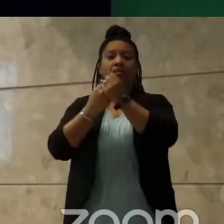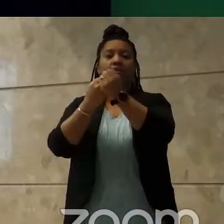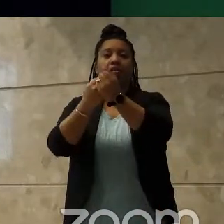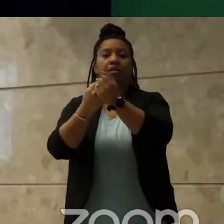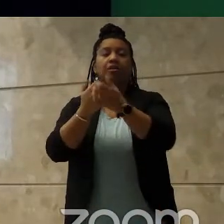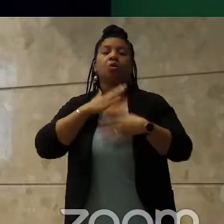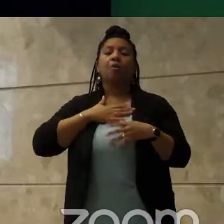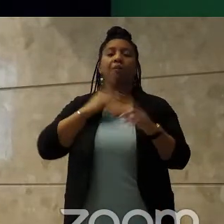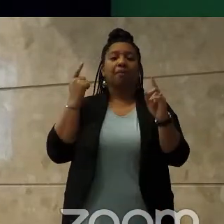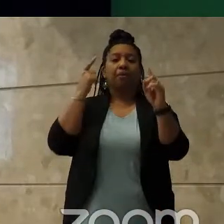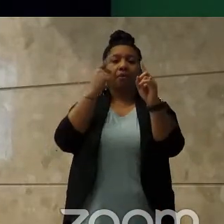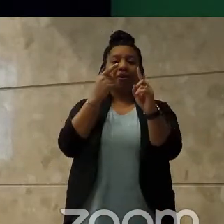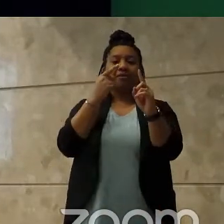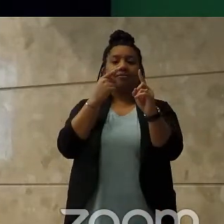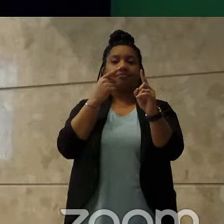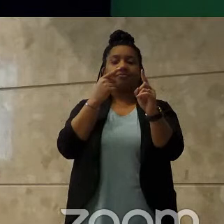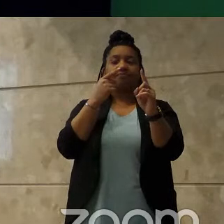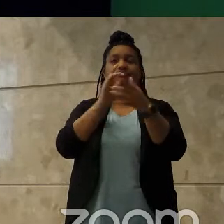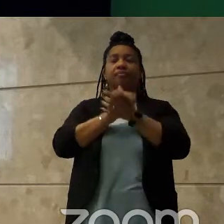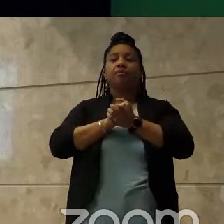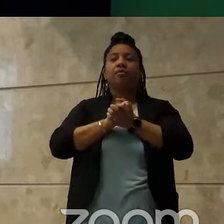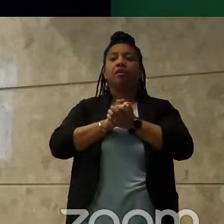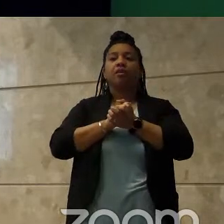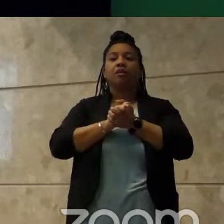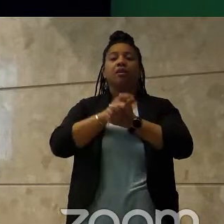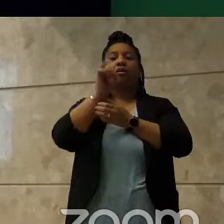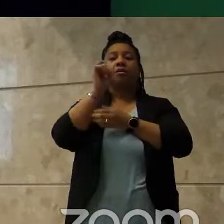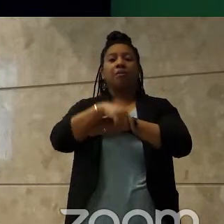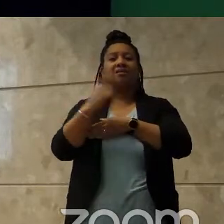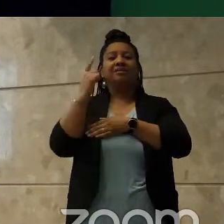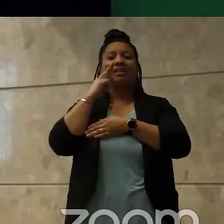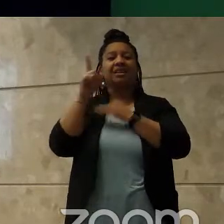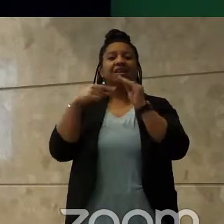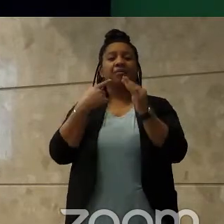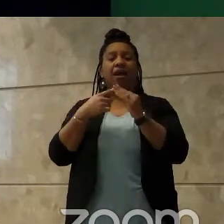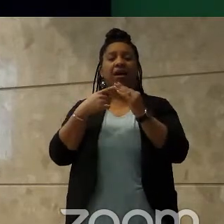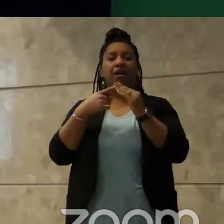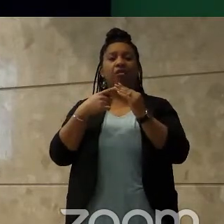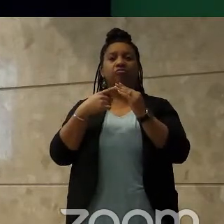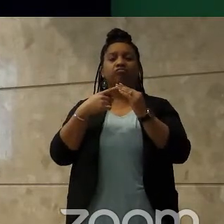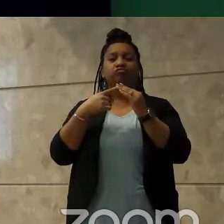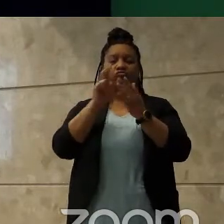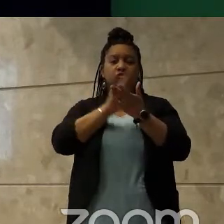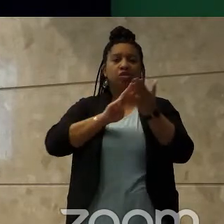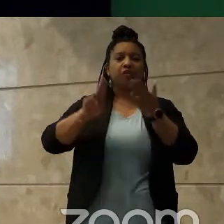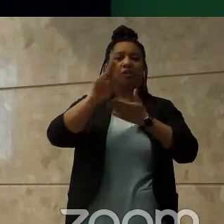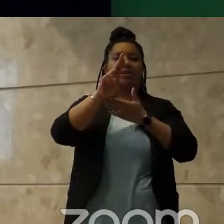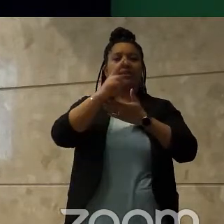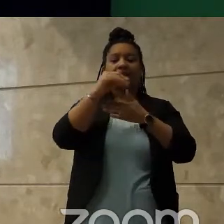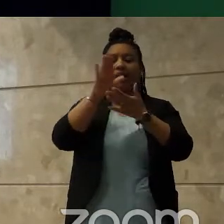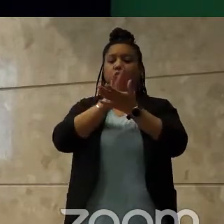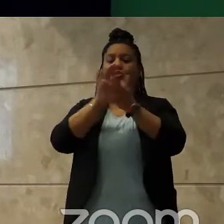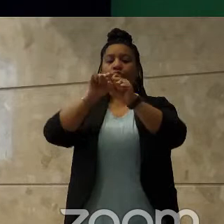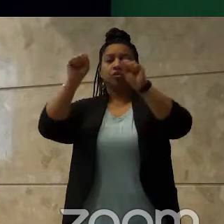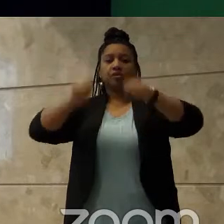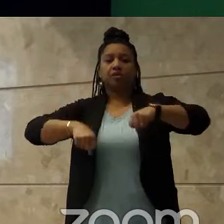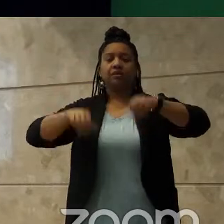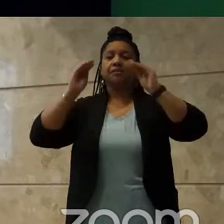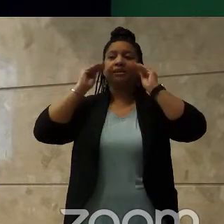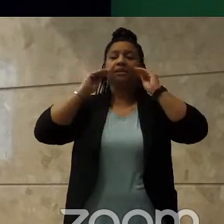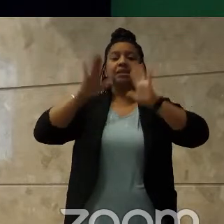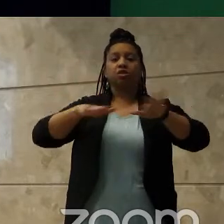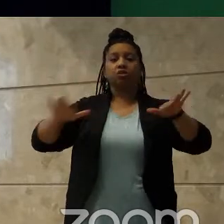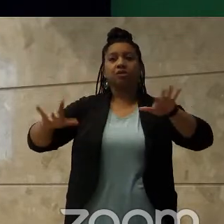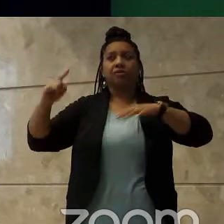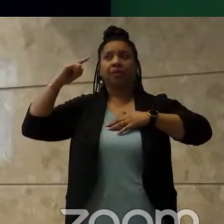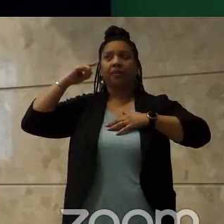point? That we must think about the role of universities and school systems in teaching children to think